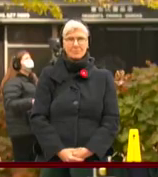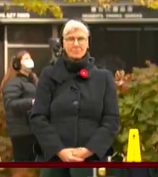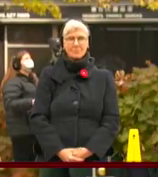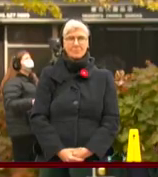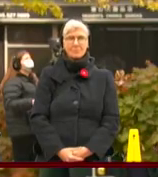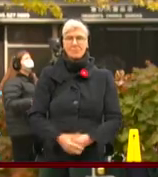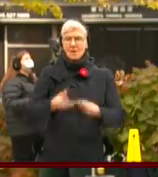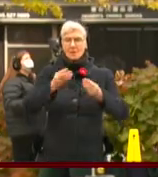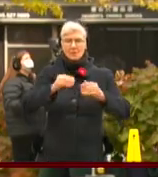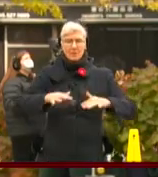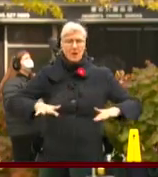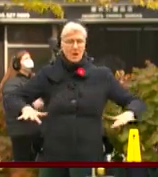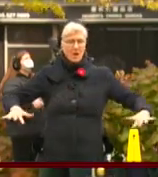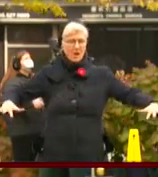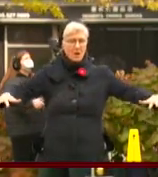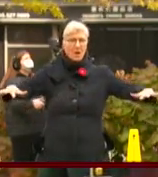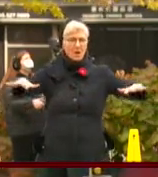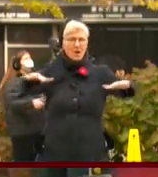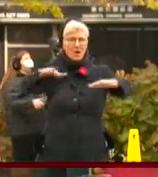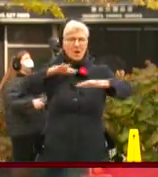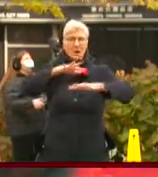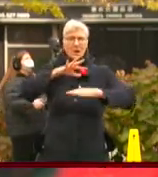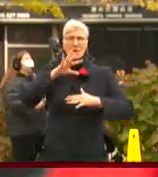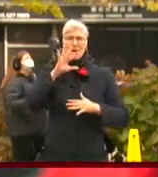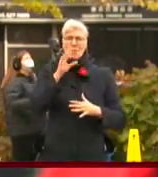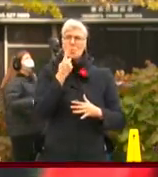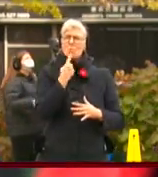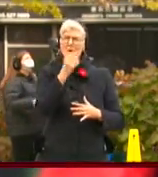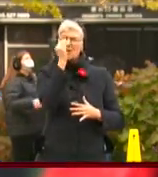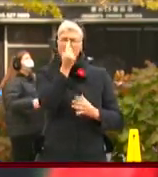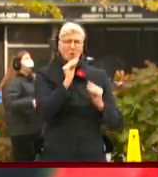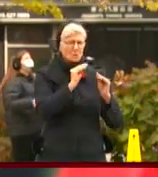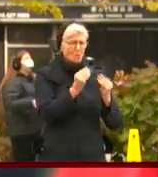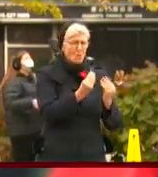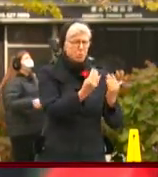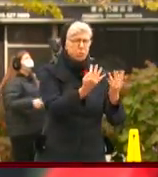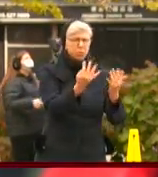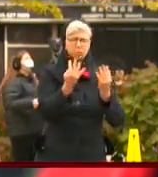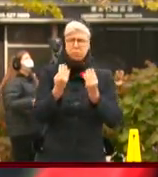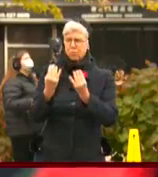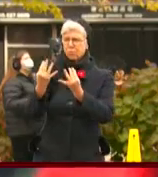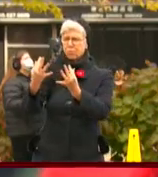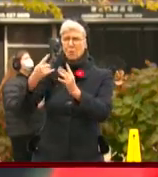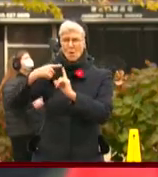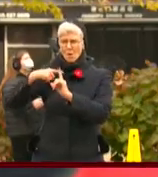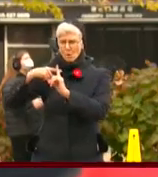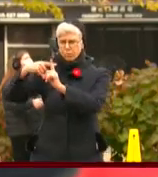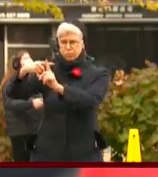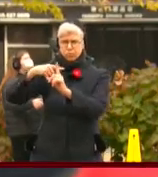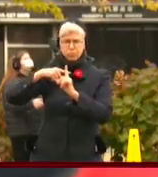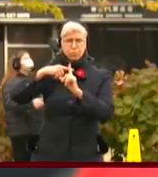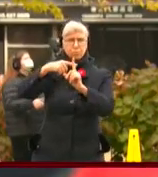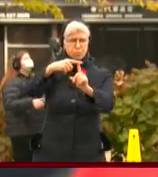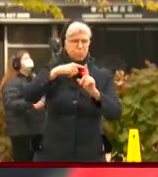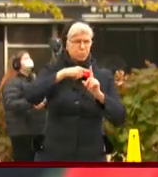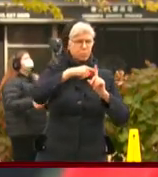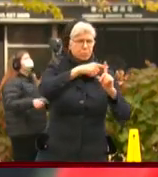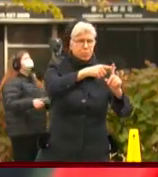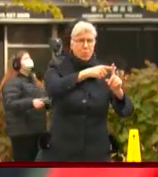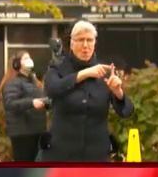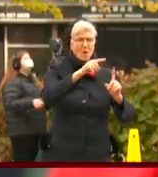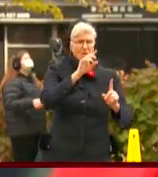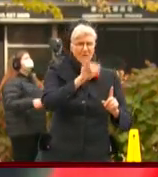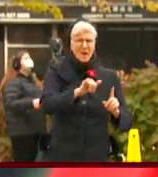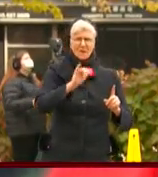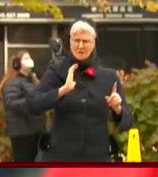In Flanders fields the poppies blow between the crosses, row on row, that mark our place, and